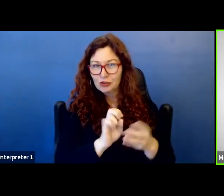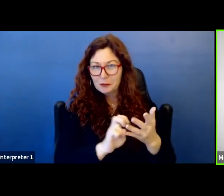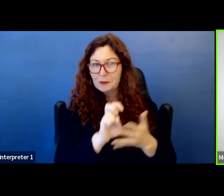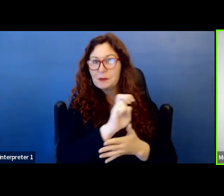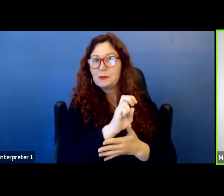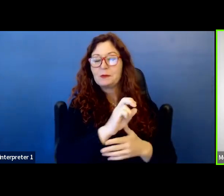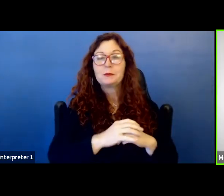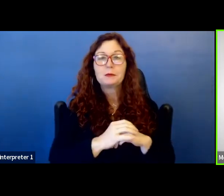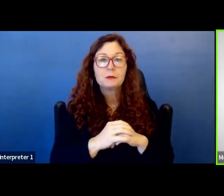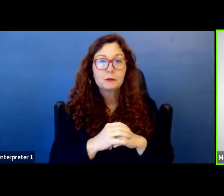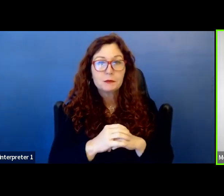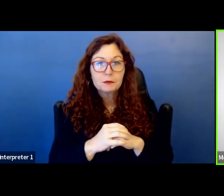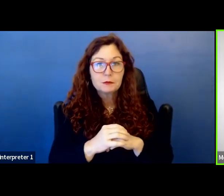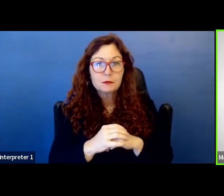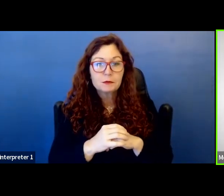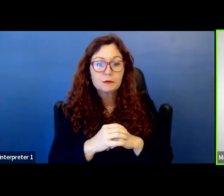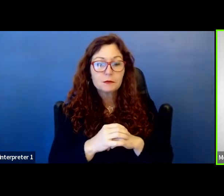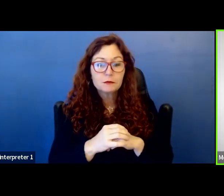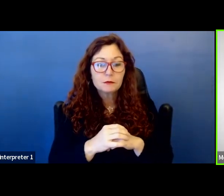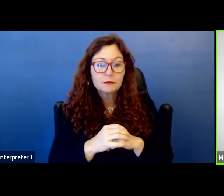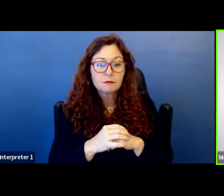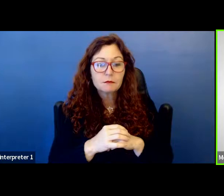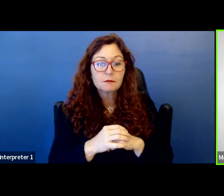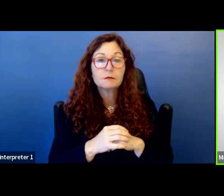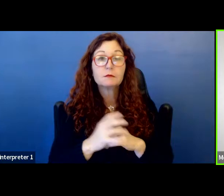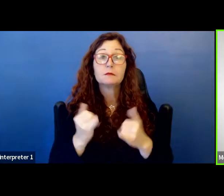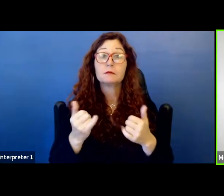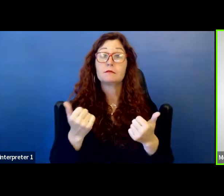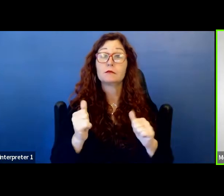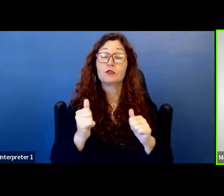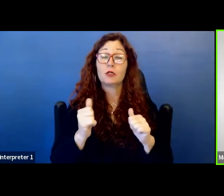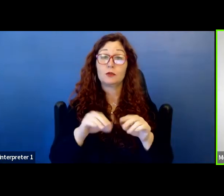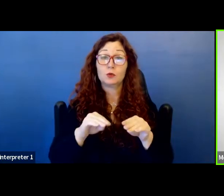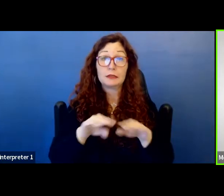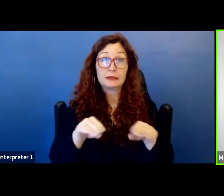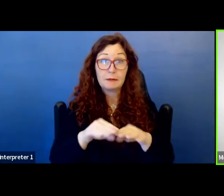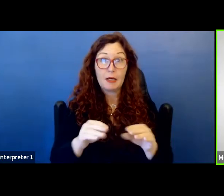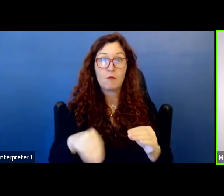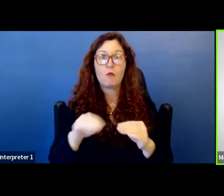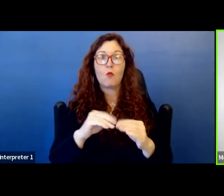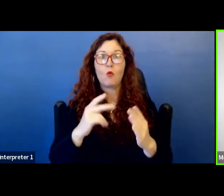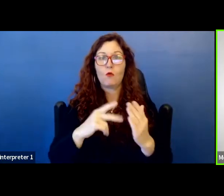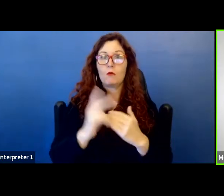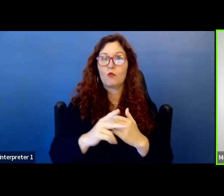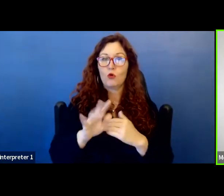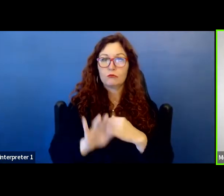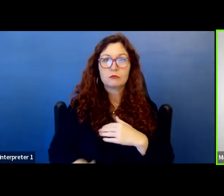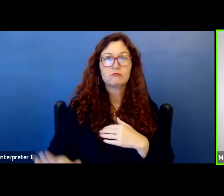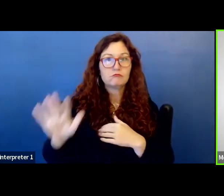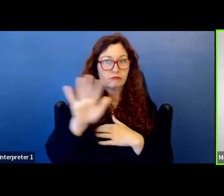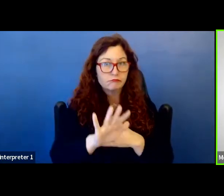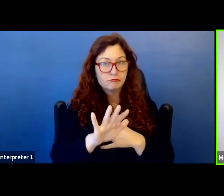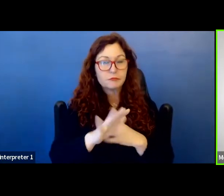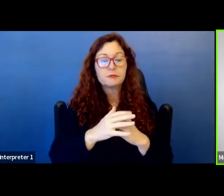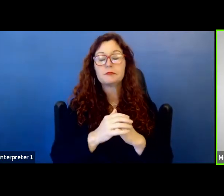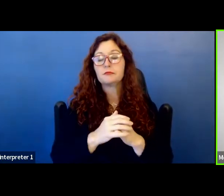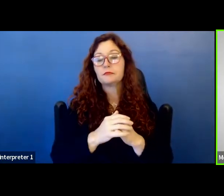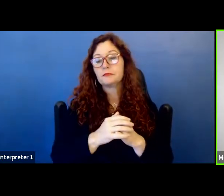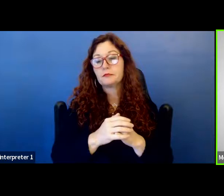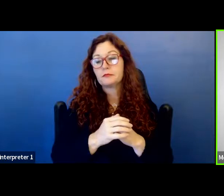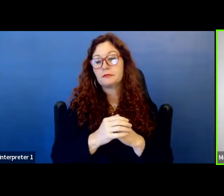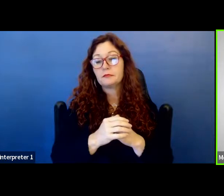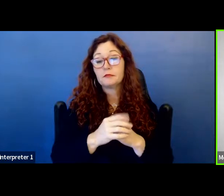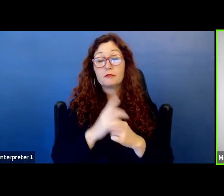features to expand these diverse recruitment retention and anti-discrimination programs this demonstrated commitment to growing